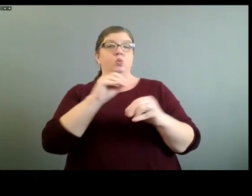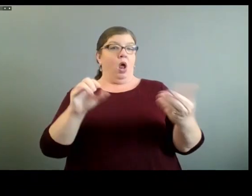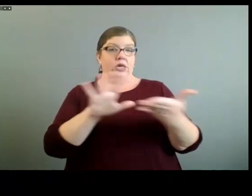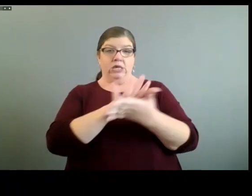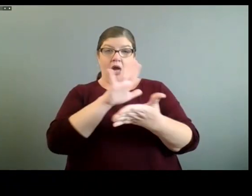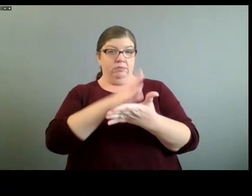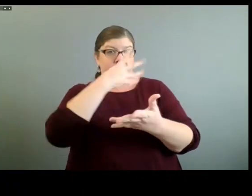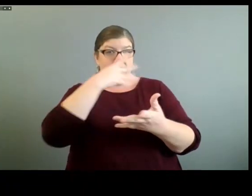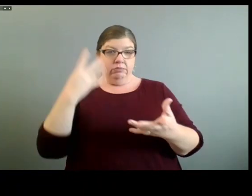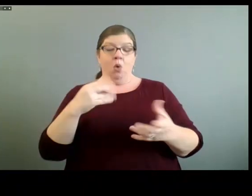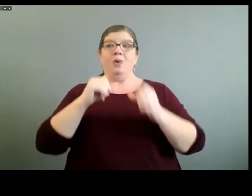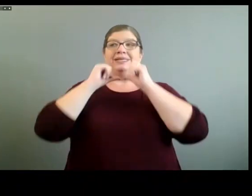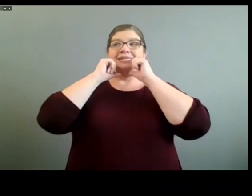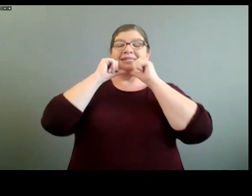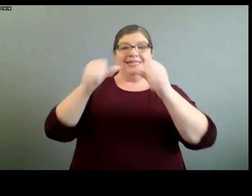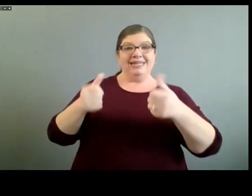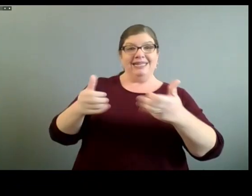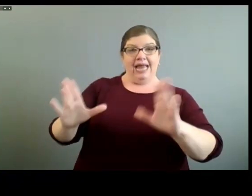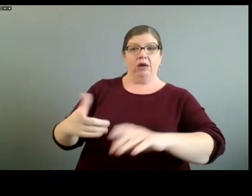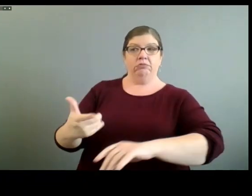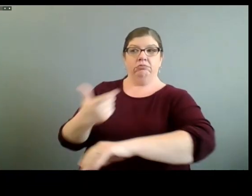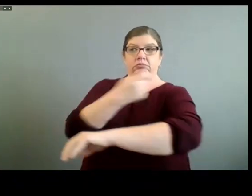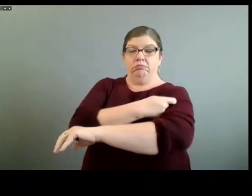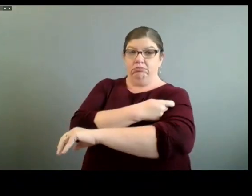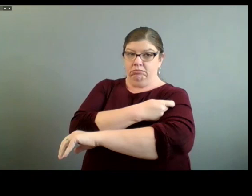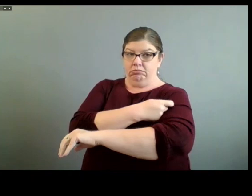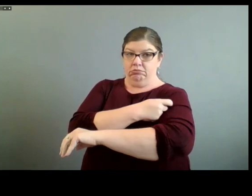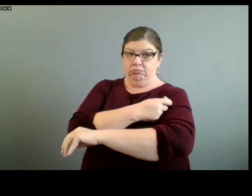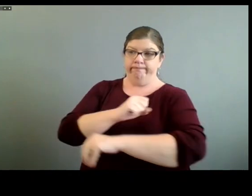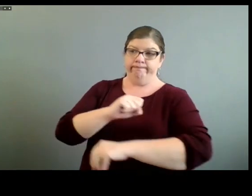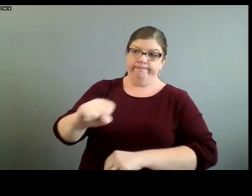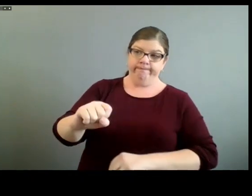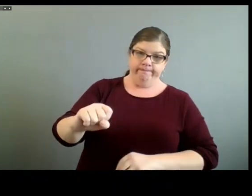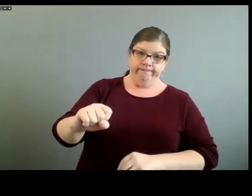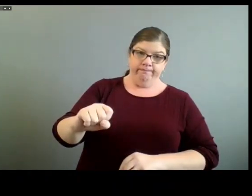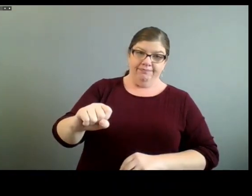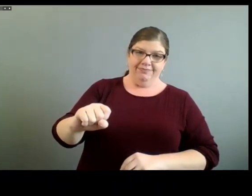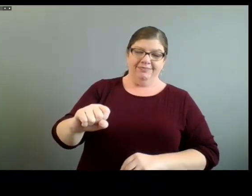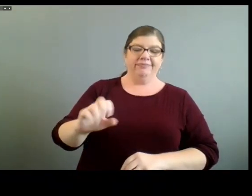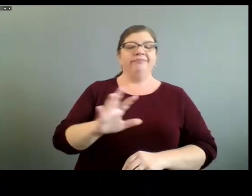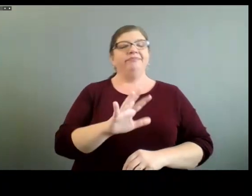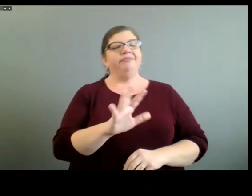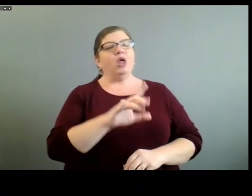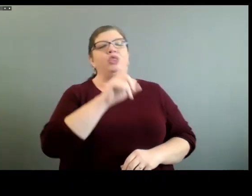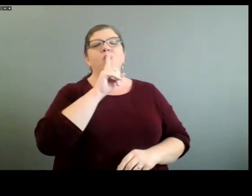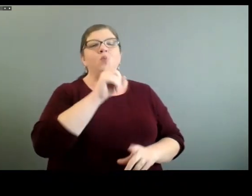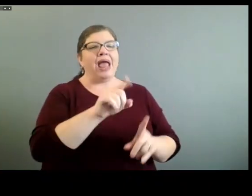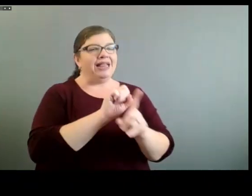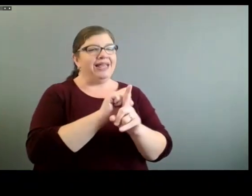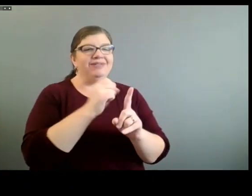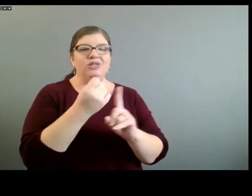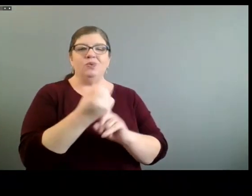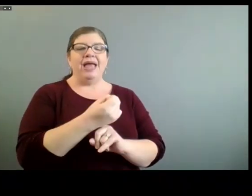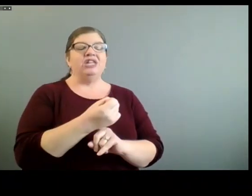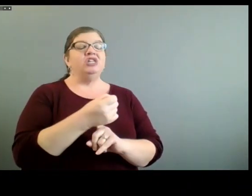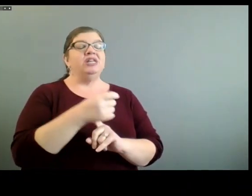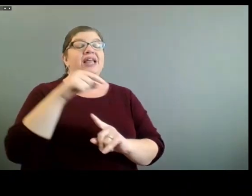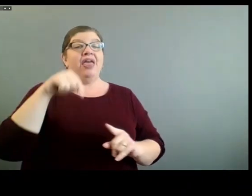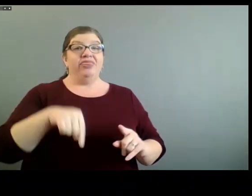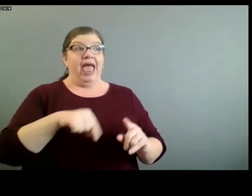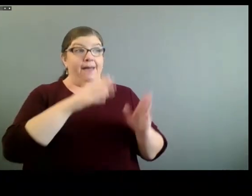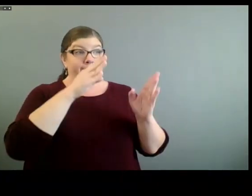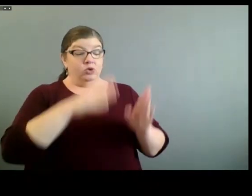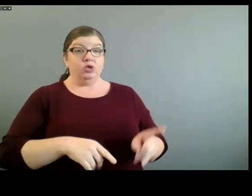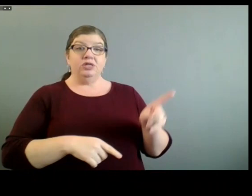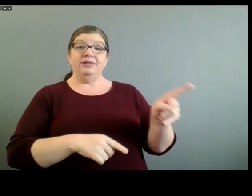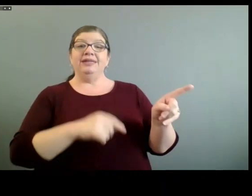was denied a COVID-19 vaccine. The reality of the matter is that this community member